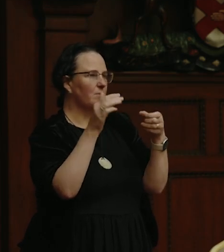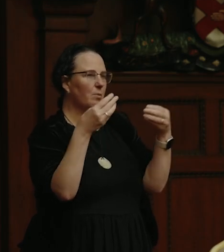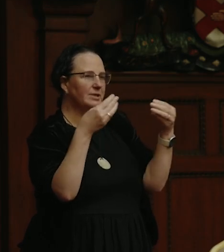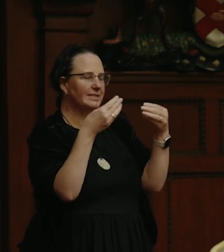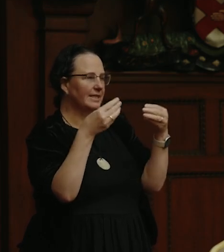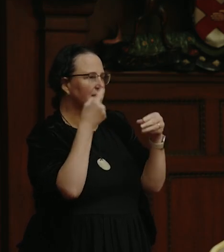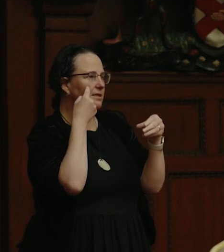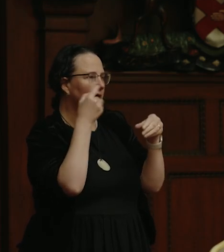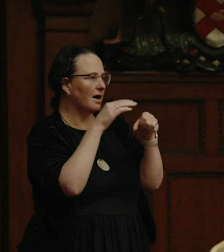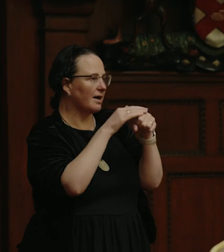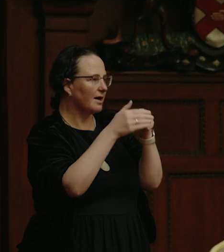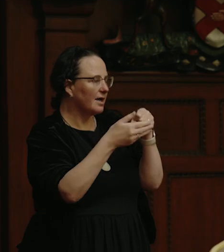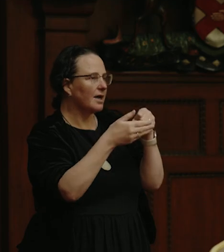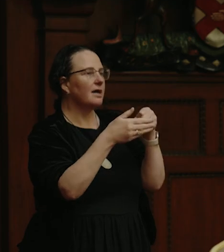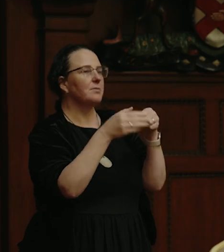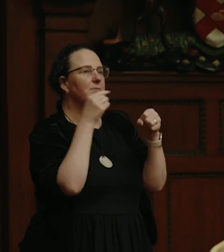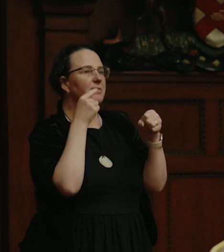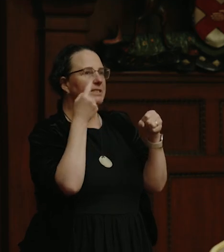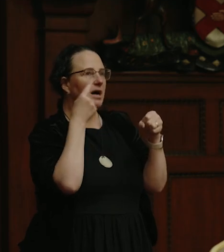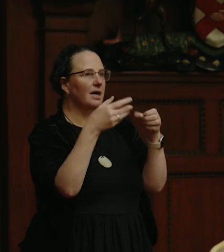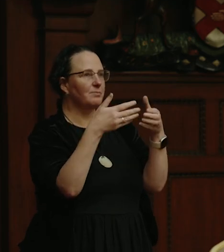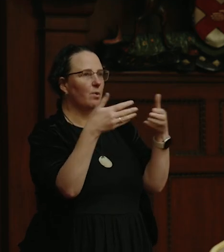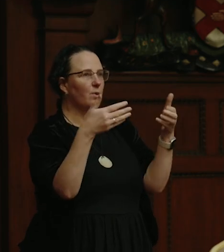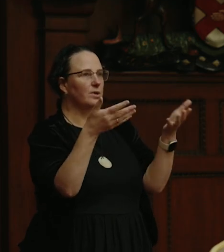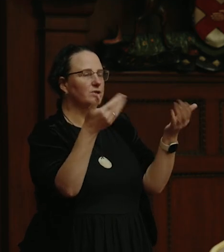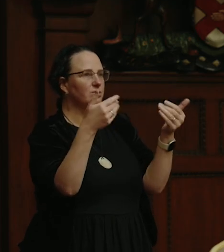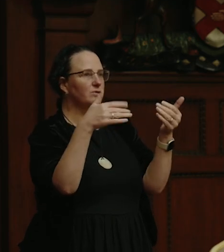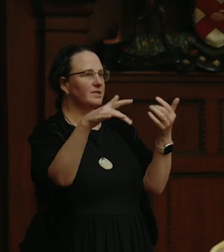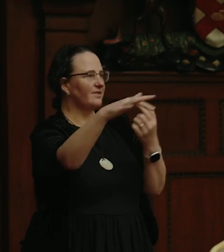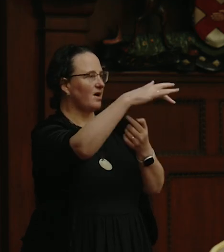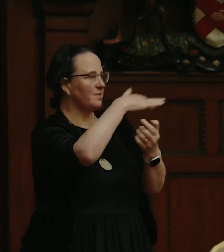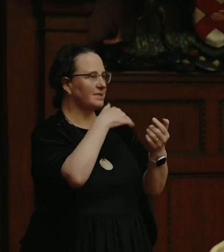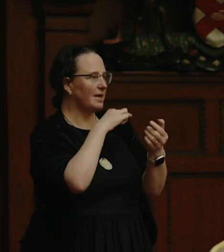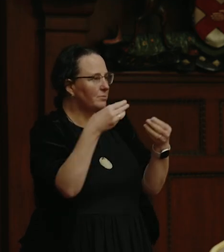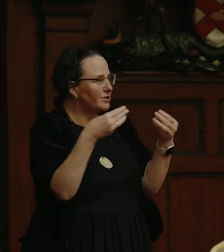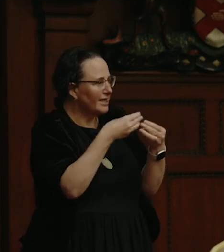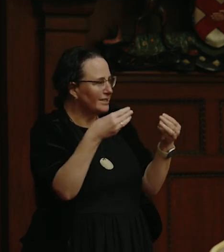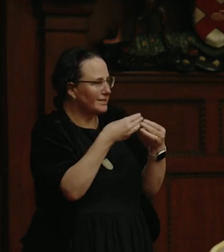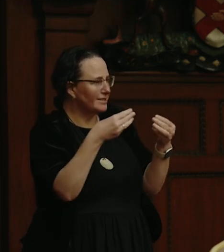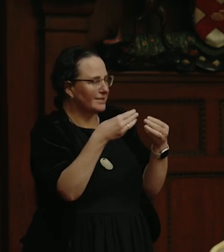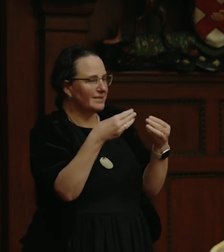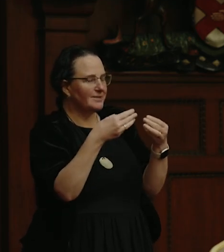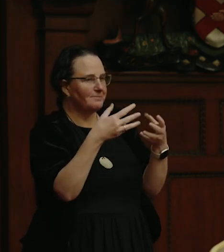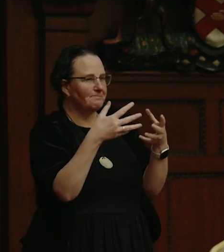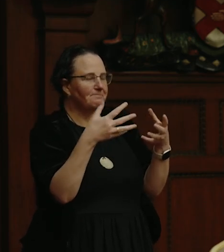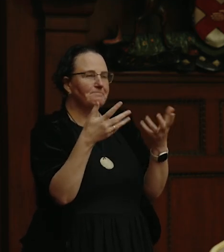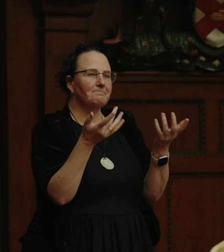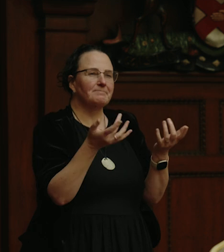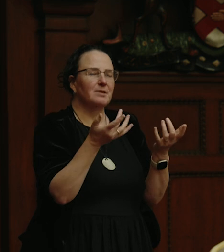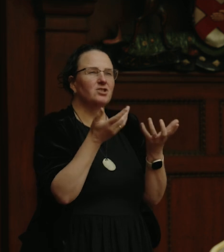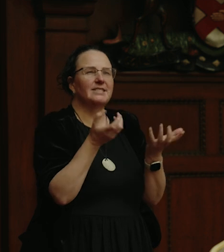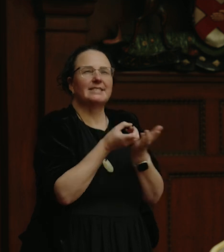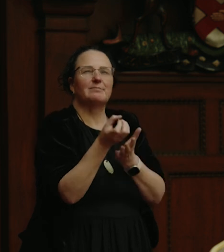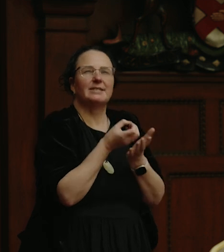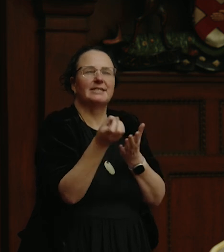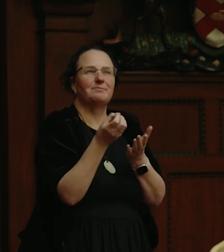eye becomes exposed. It's becoming exposed more frequently because it's less covered. It's kind of like having, I'm trying to explain